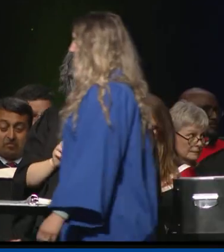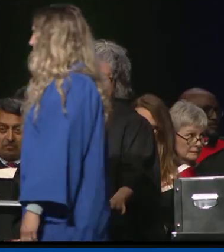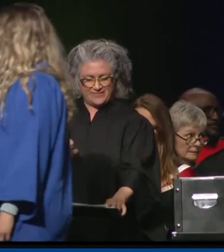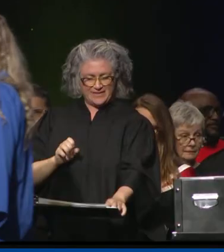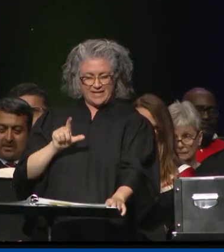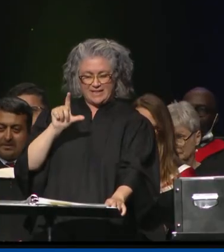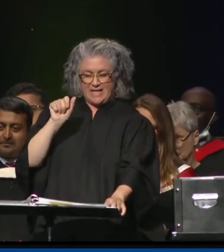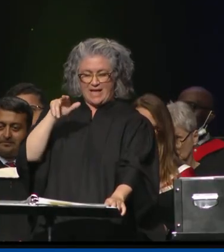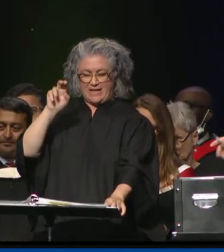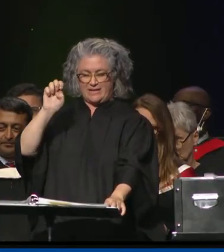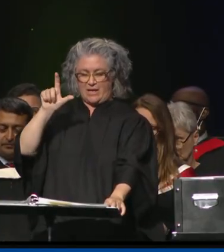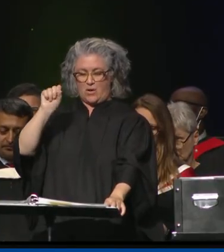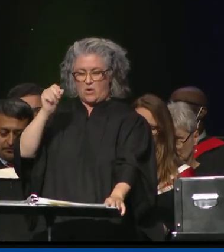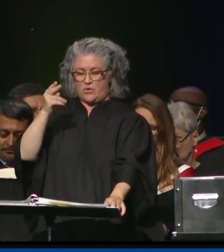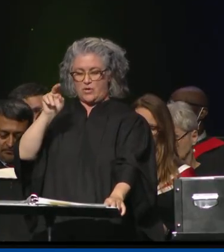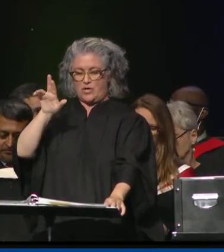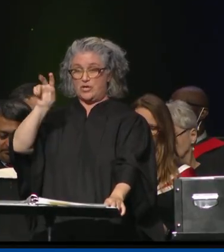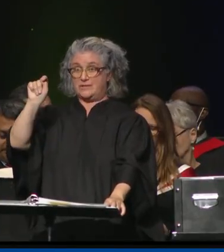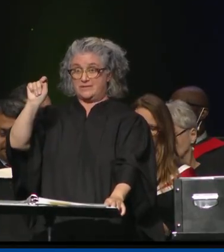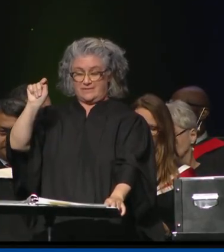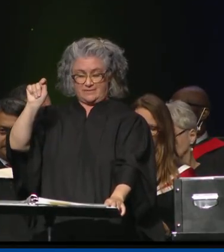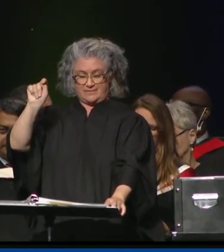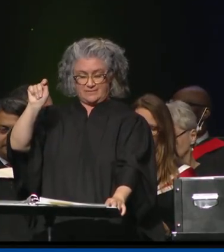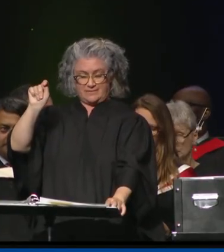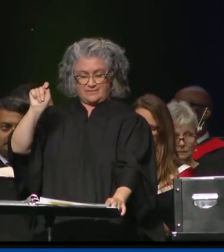Leanne Lonert.